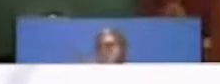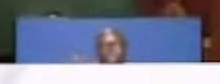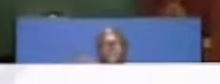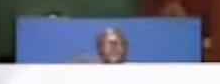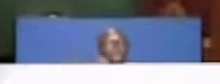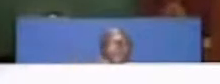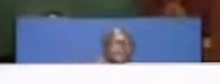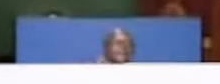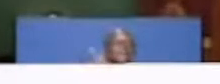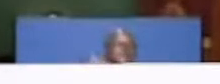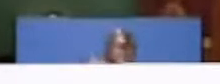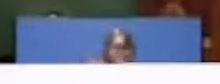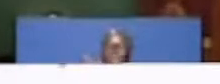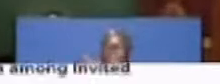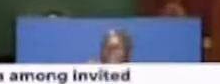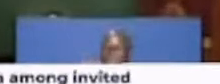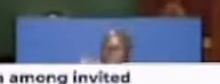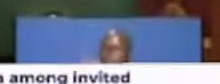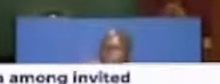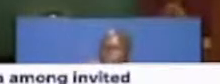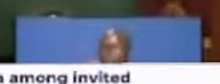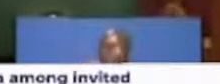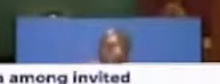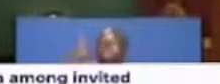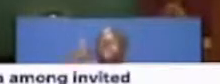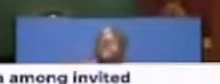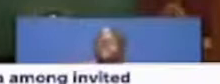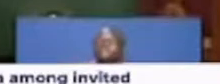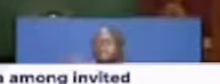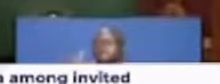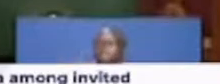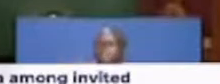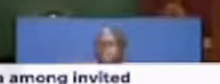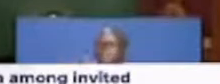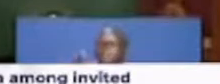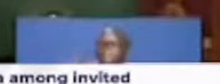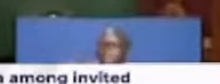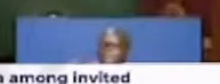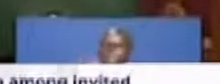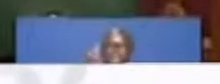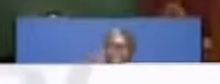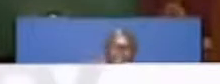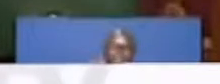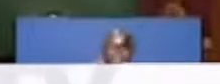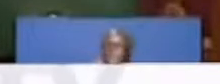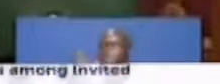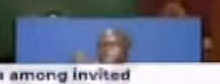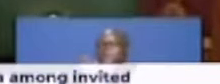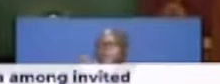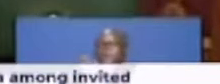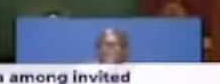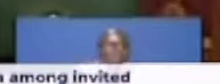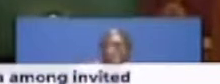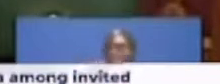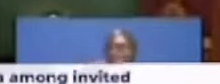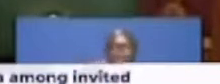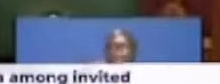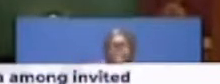they did so in terms of setting up the county public services, including their operating structures and